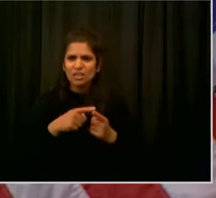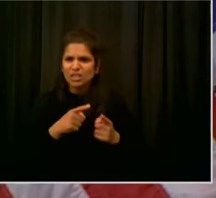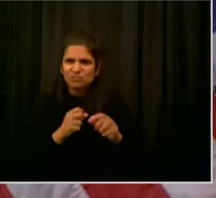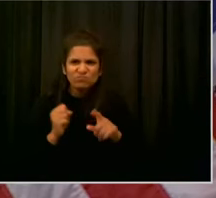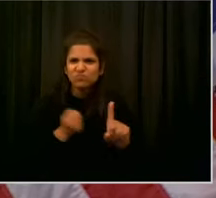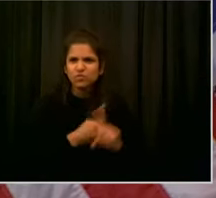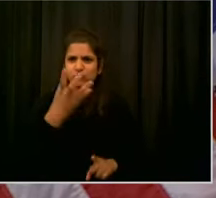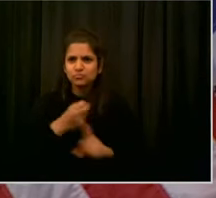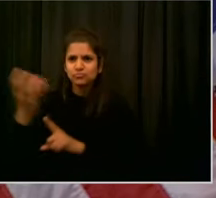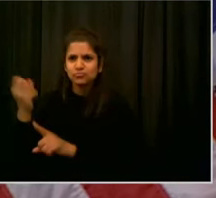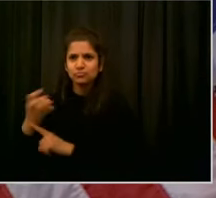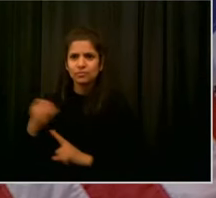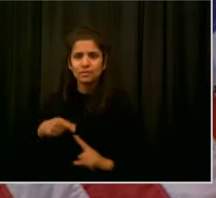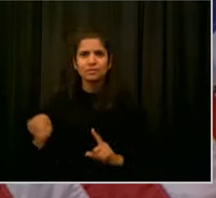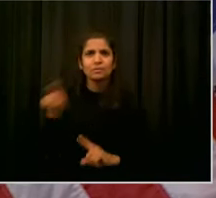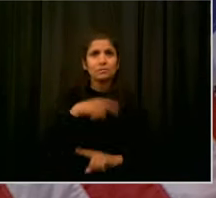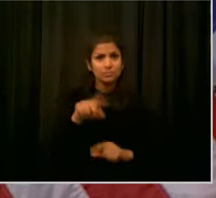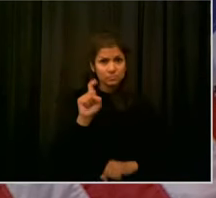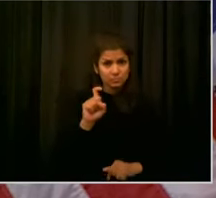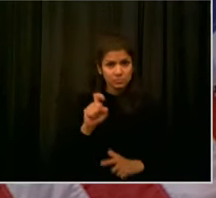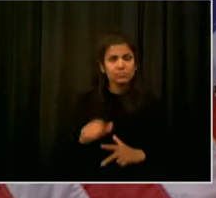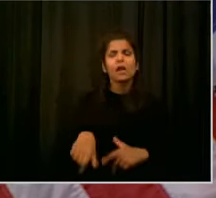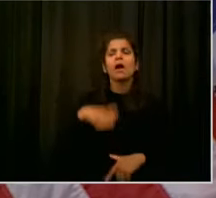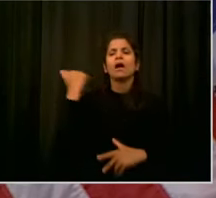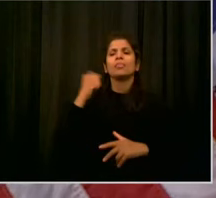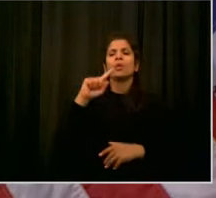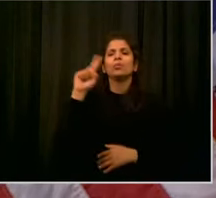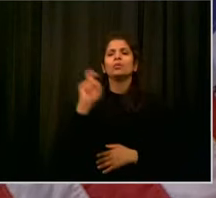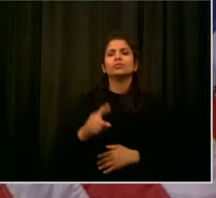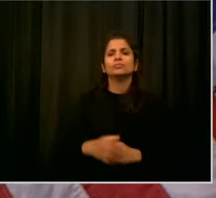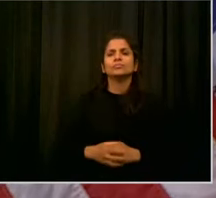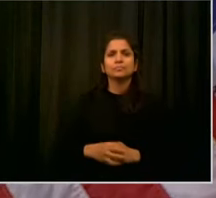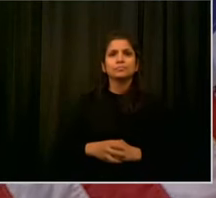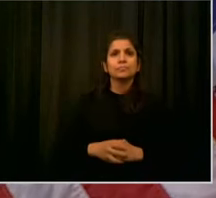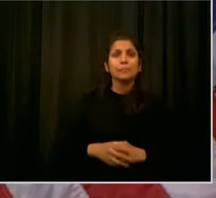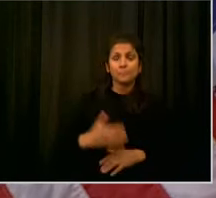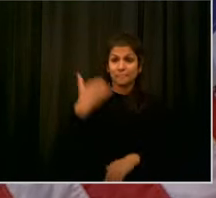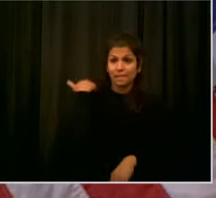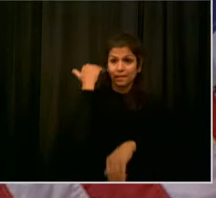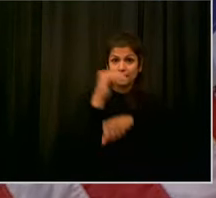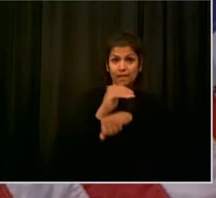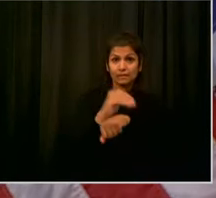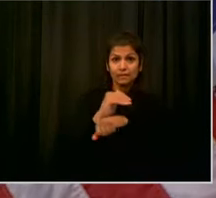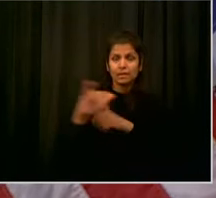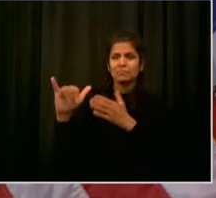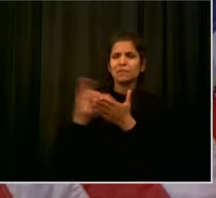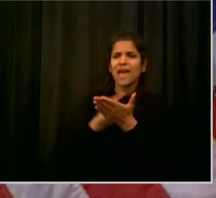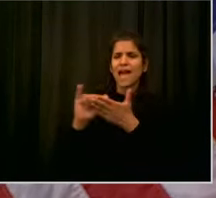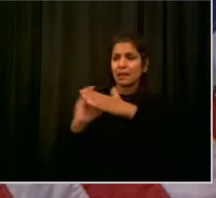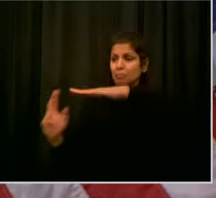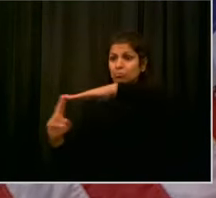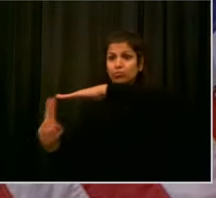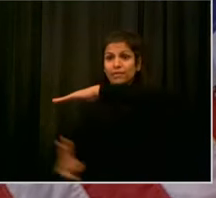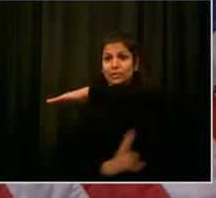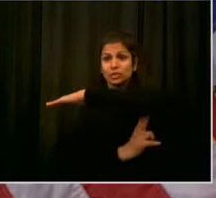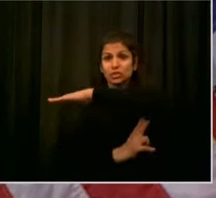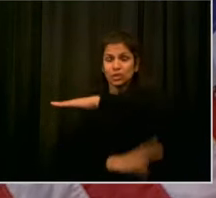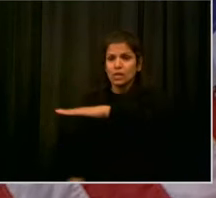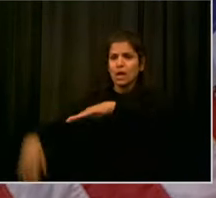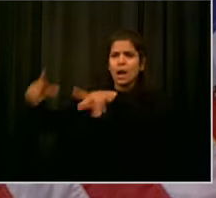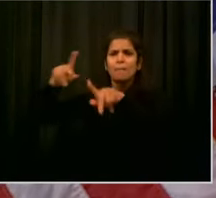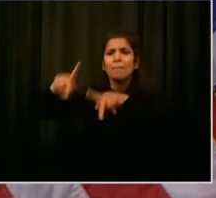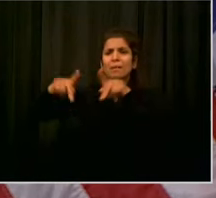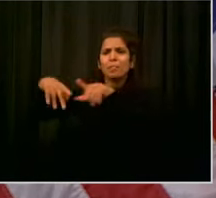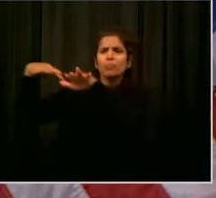pinning all of those people on the Manhattan Bridge last night? What was the strategy? What was the thinking and